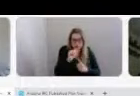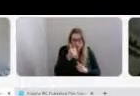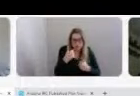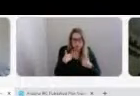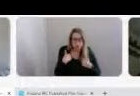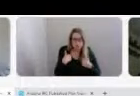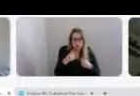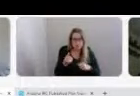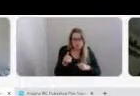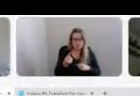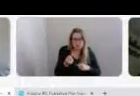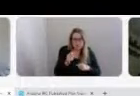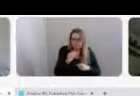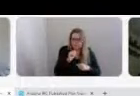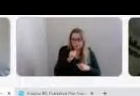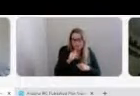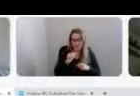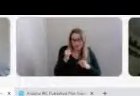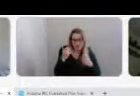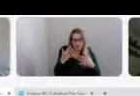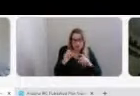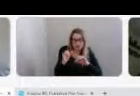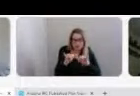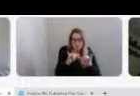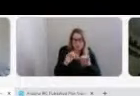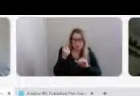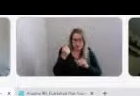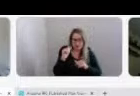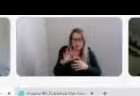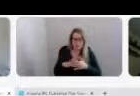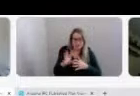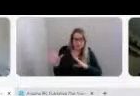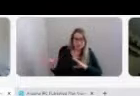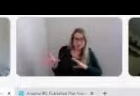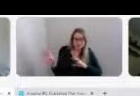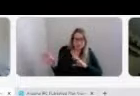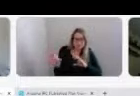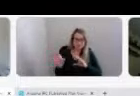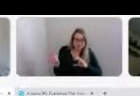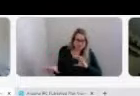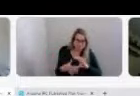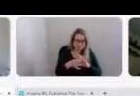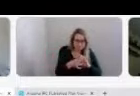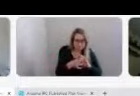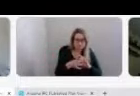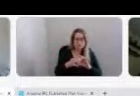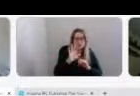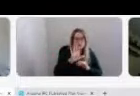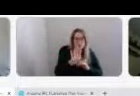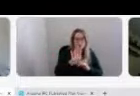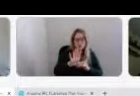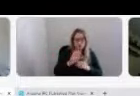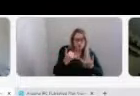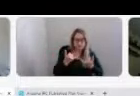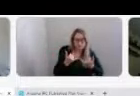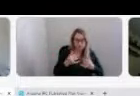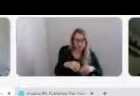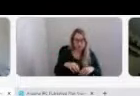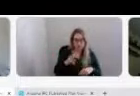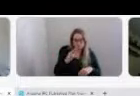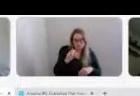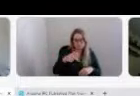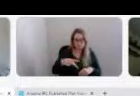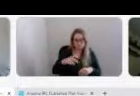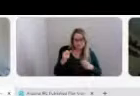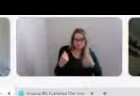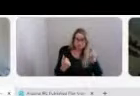have very little in common with the other areas we're combined with according to your current draft maps we strongly support the